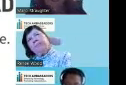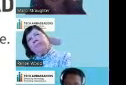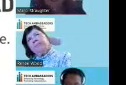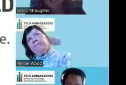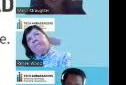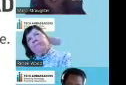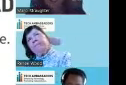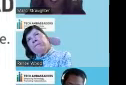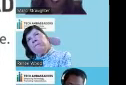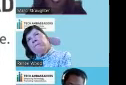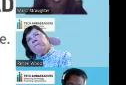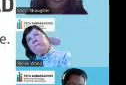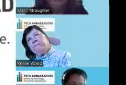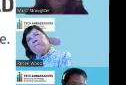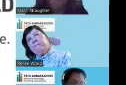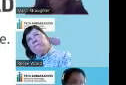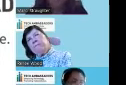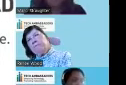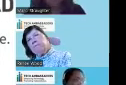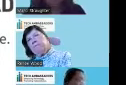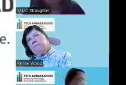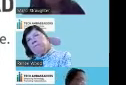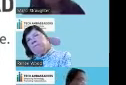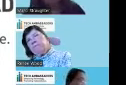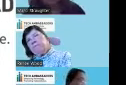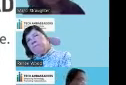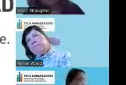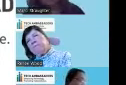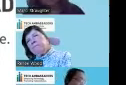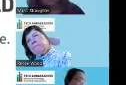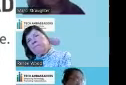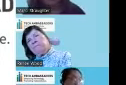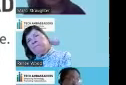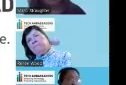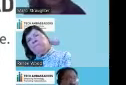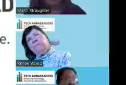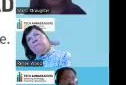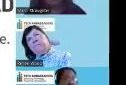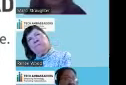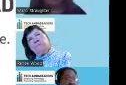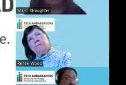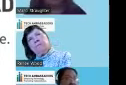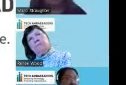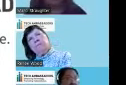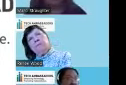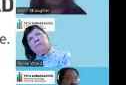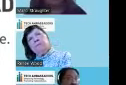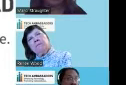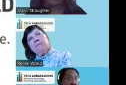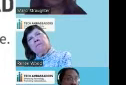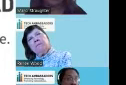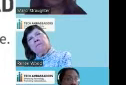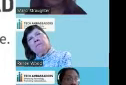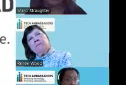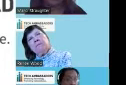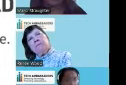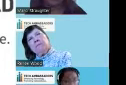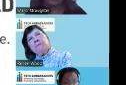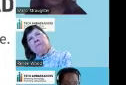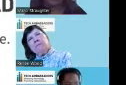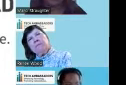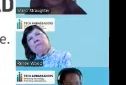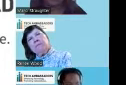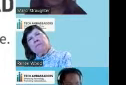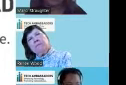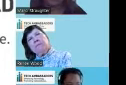again, while we're having this, please feel free to drop some questions in the Q&A if you have those. We're going to start out with what is